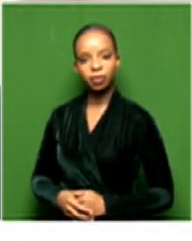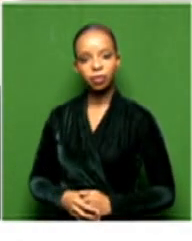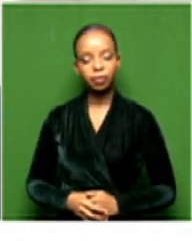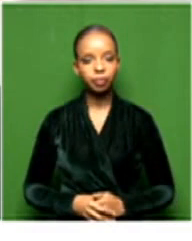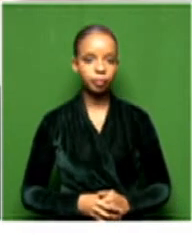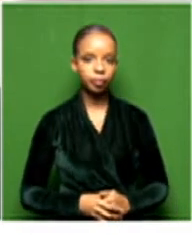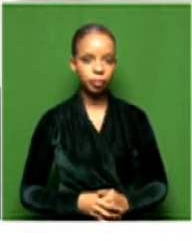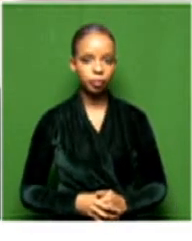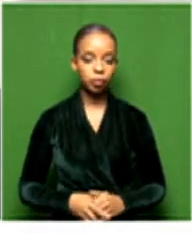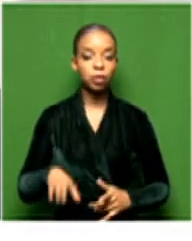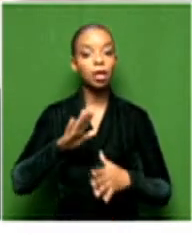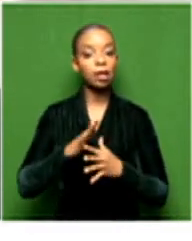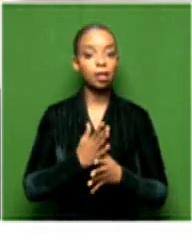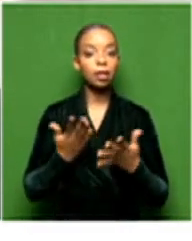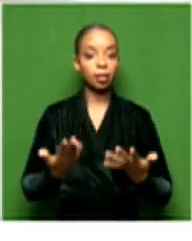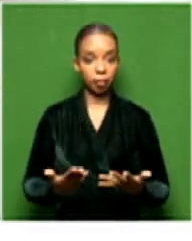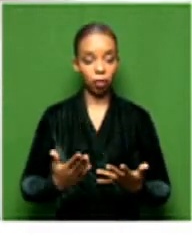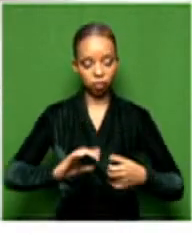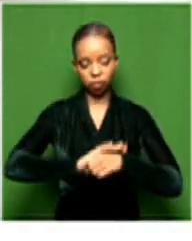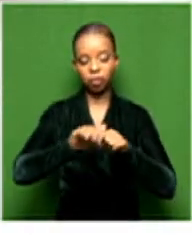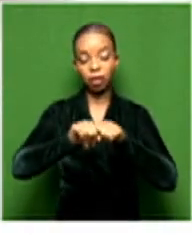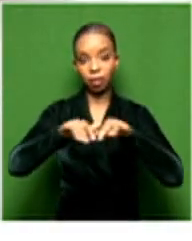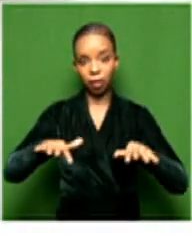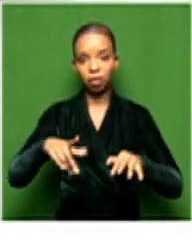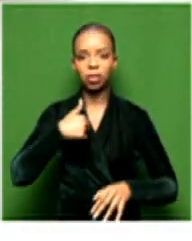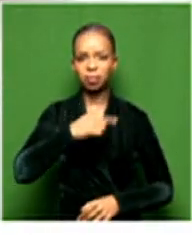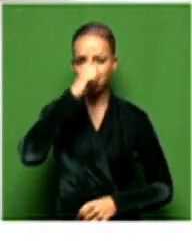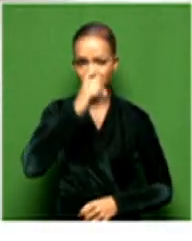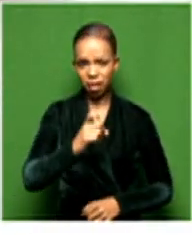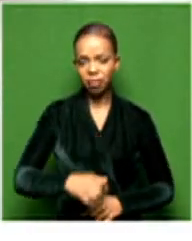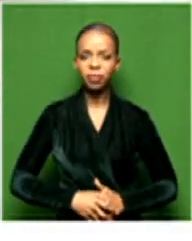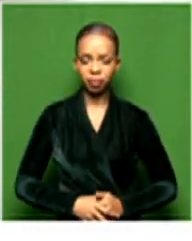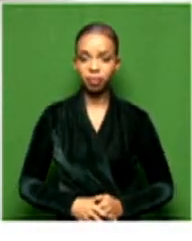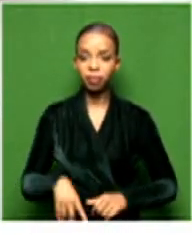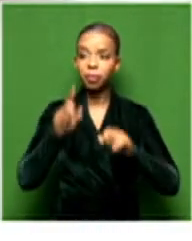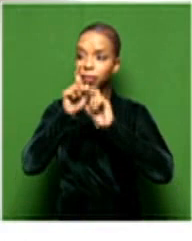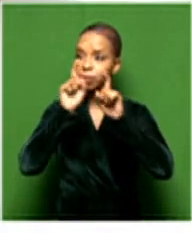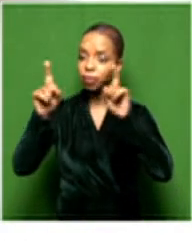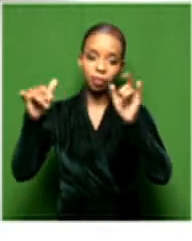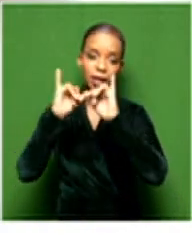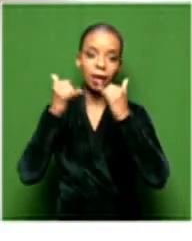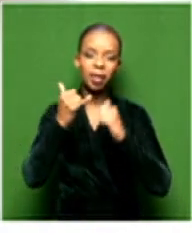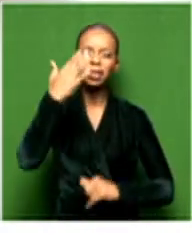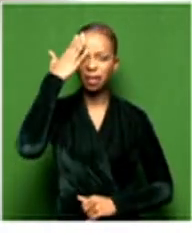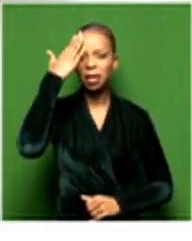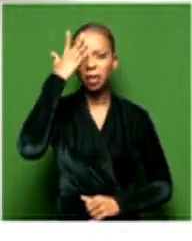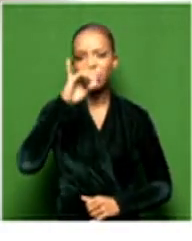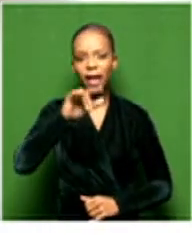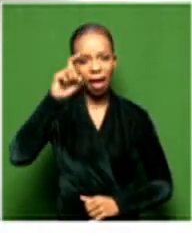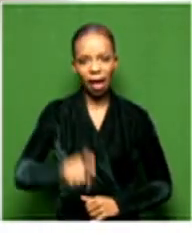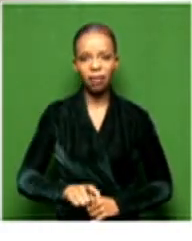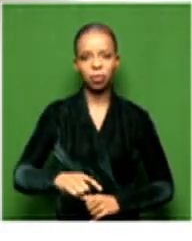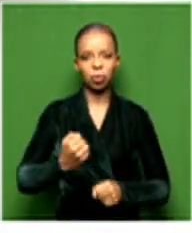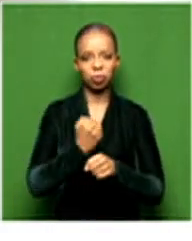Because of the coronavirus, I believe that companies are more aware of the importance of having a safe space. Occupational health